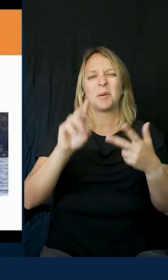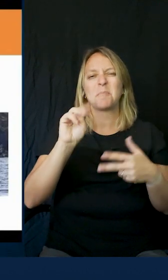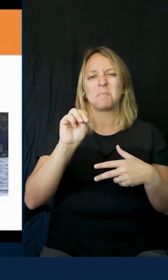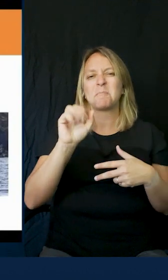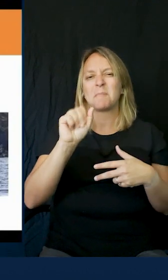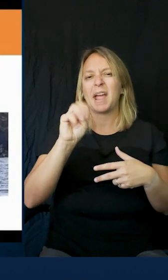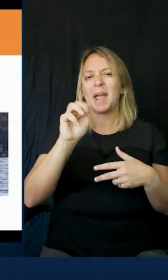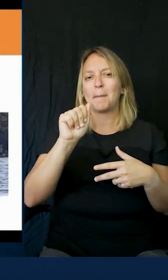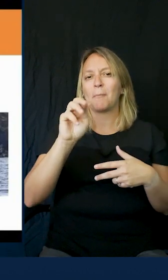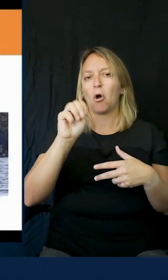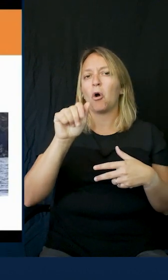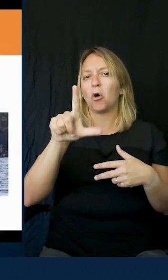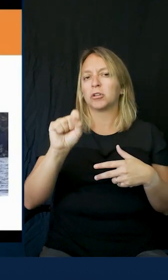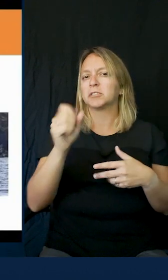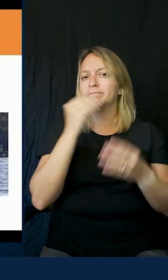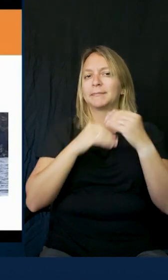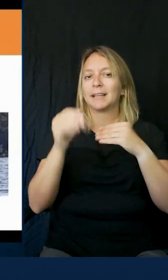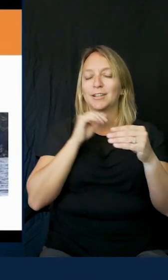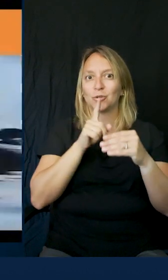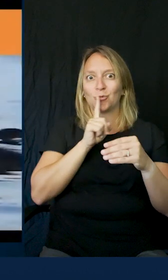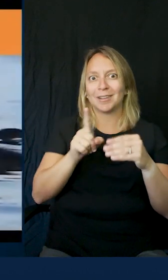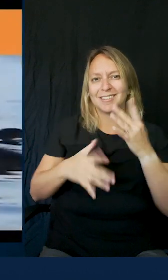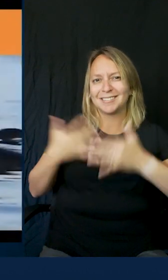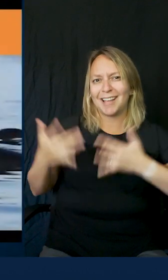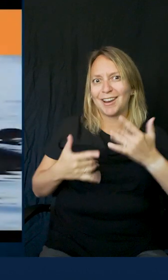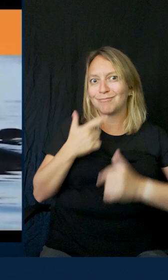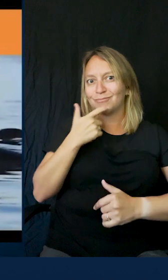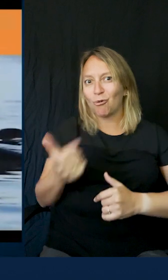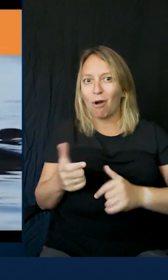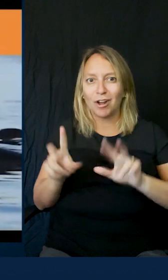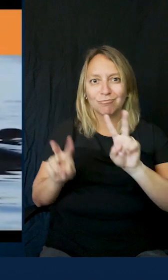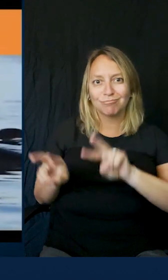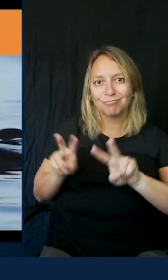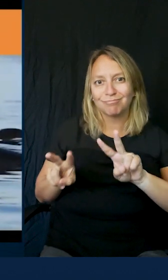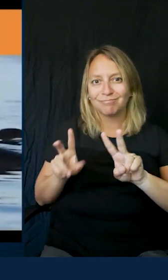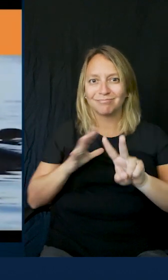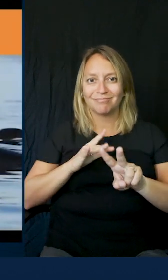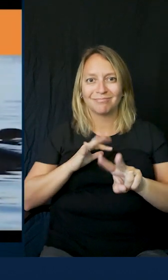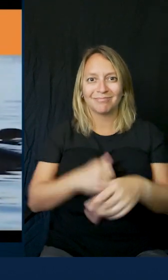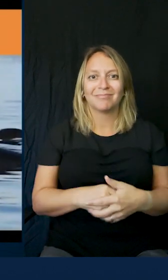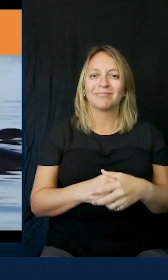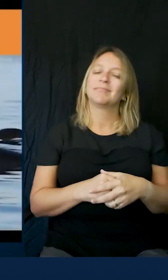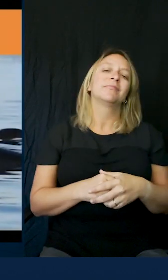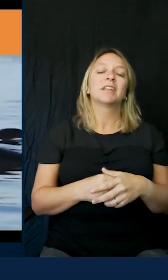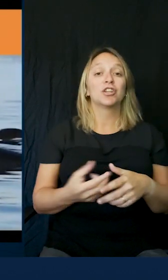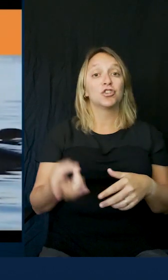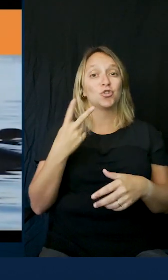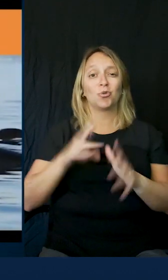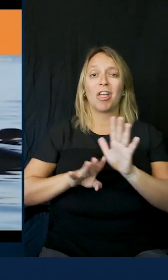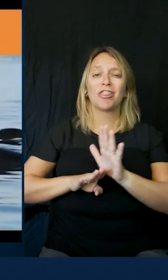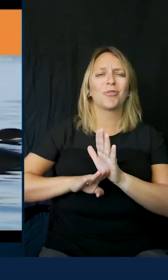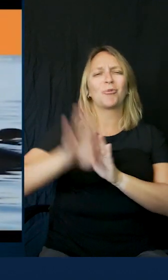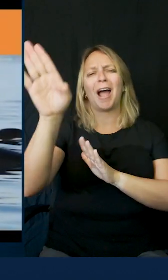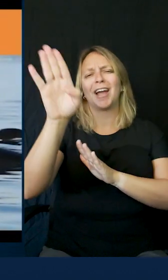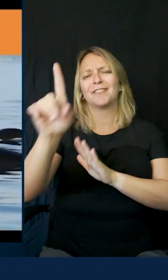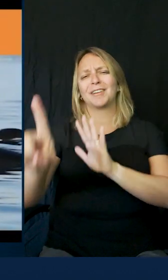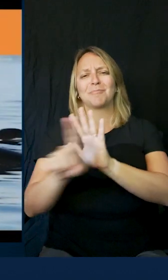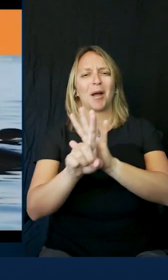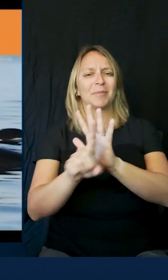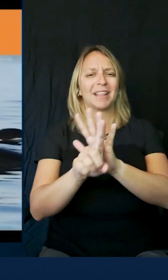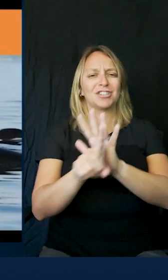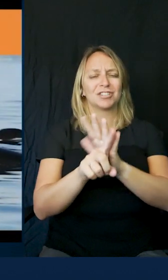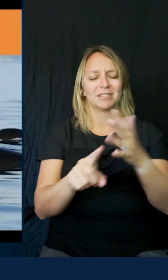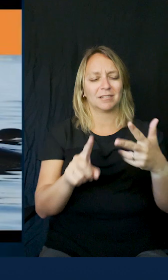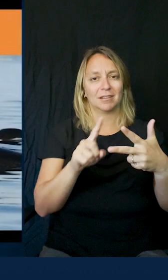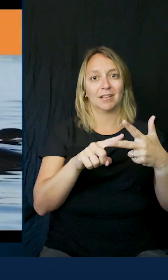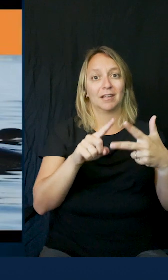and that can also make them really exciting to watch. So we've got two thriving populations of whales, the humpback whales and the